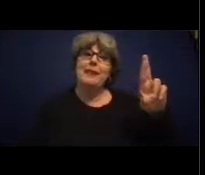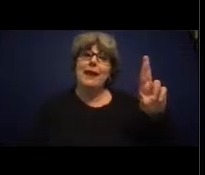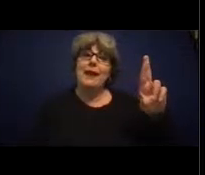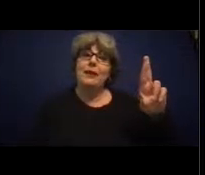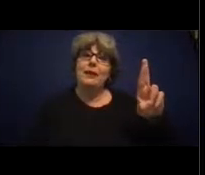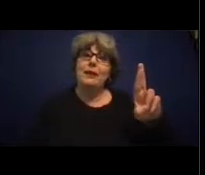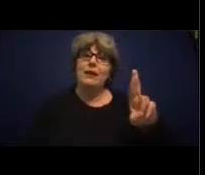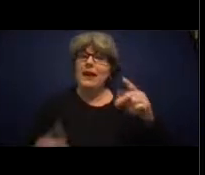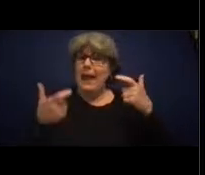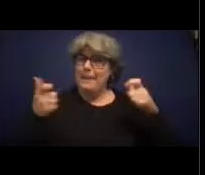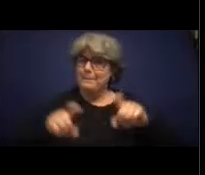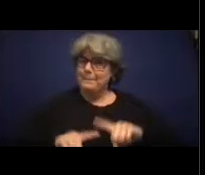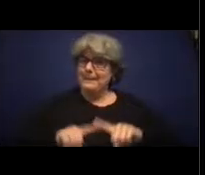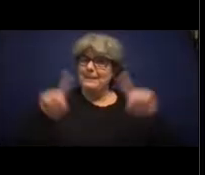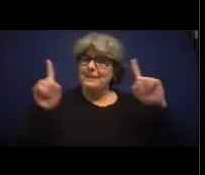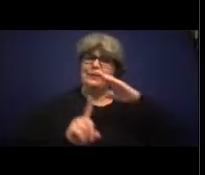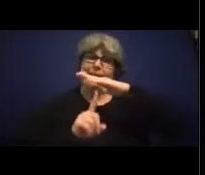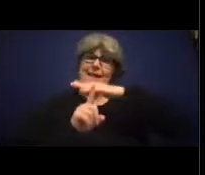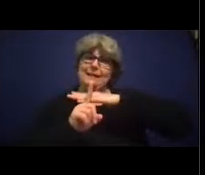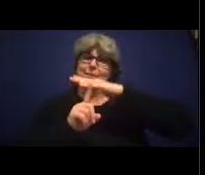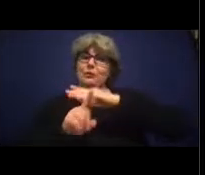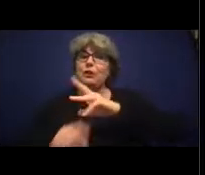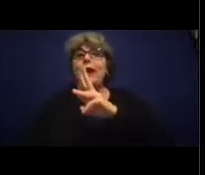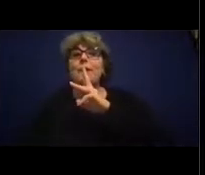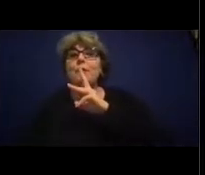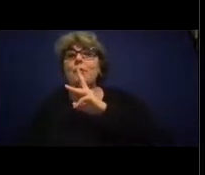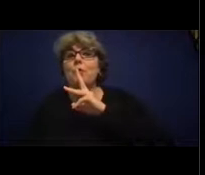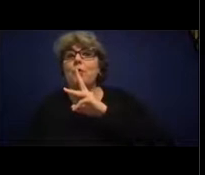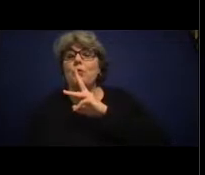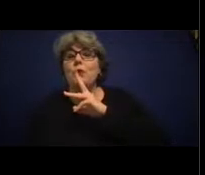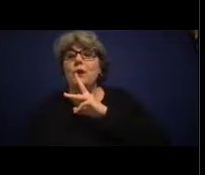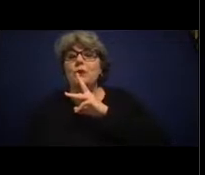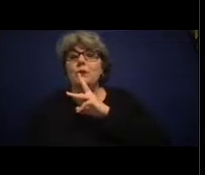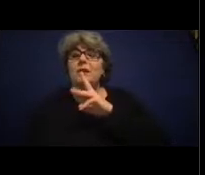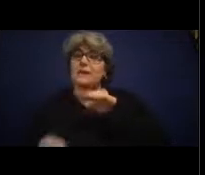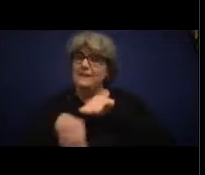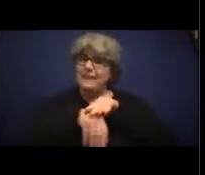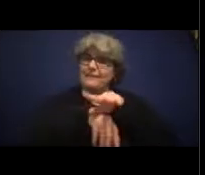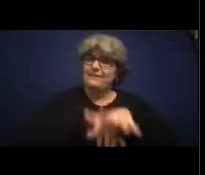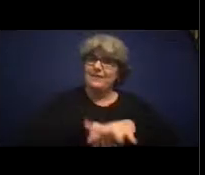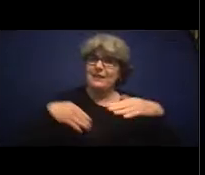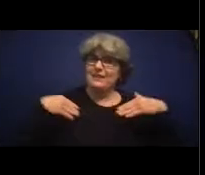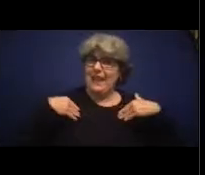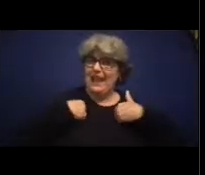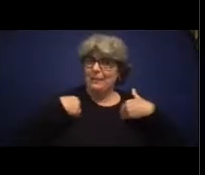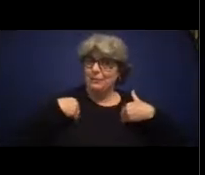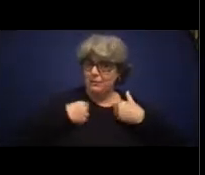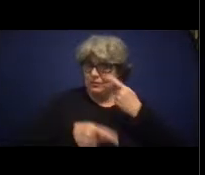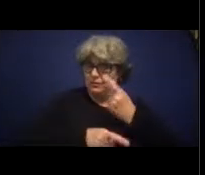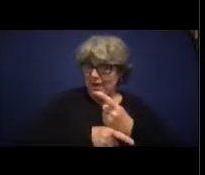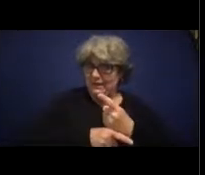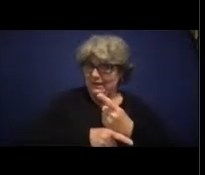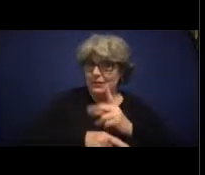a huge difference in the temperature of the water, and that must hugely affect marine animals.